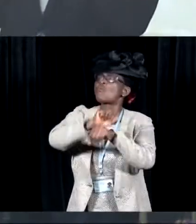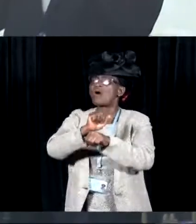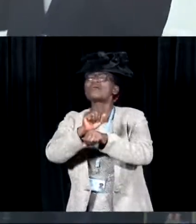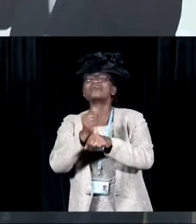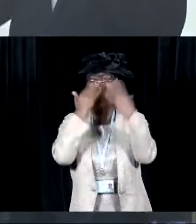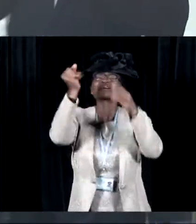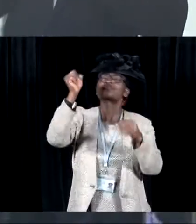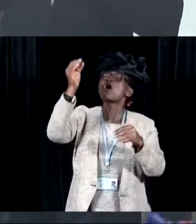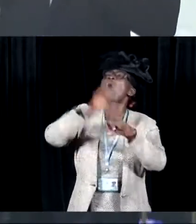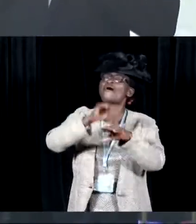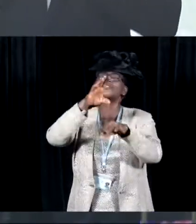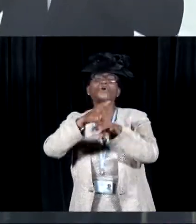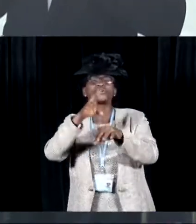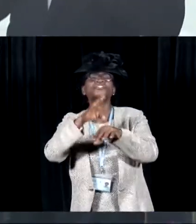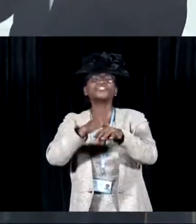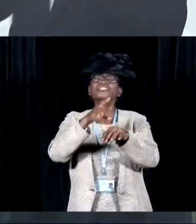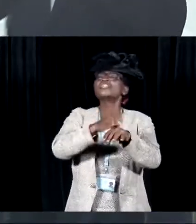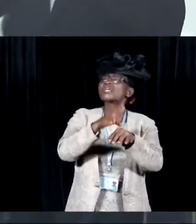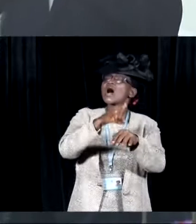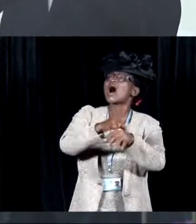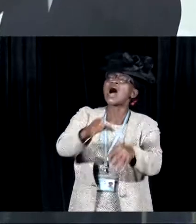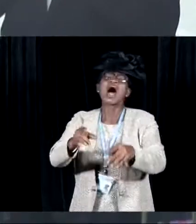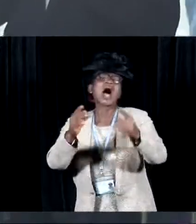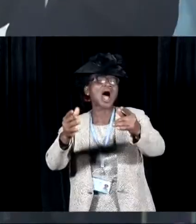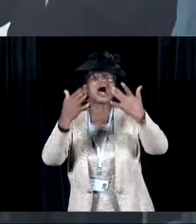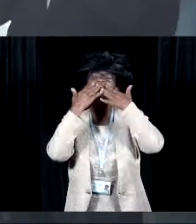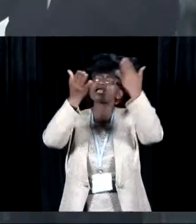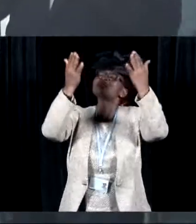Ijo. Okwe Lori Orile Eke.